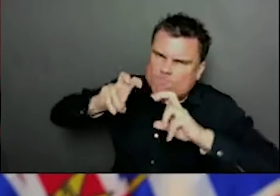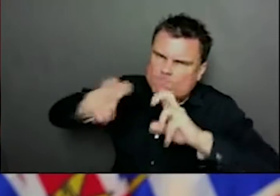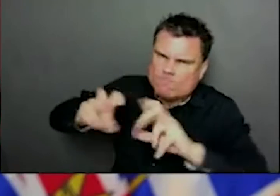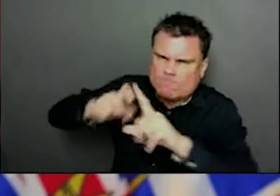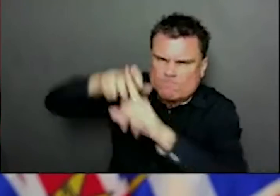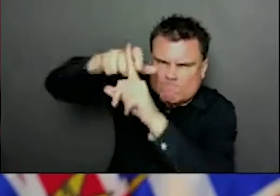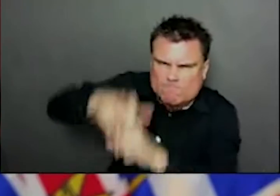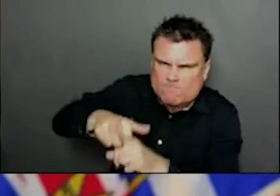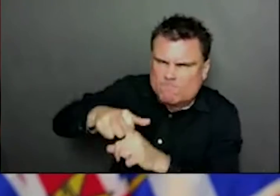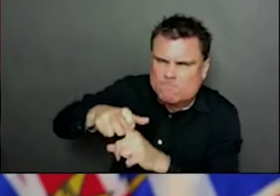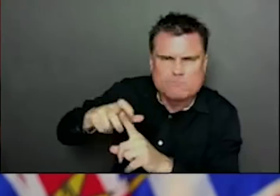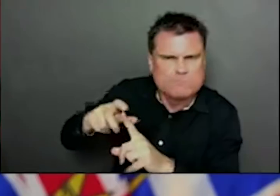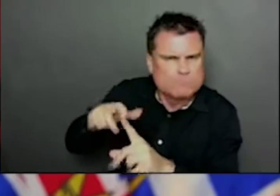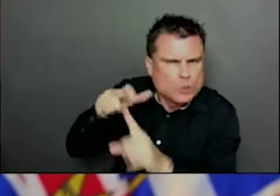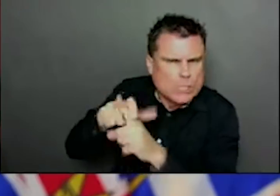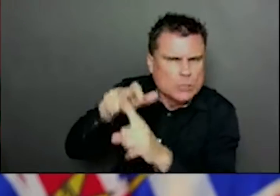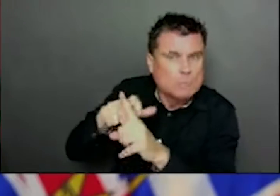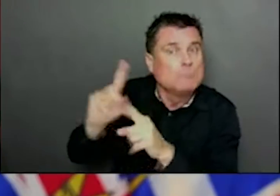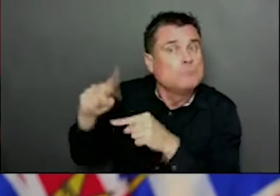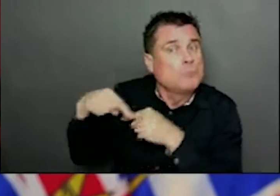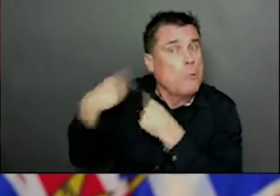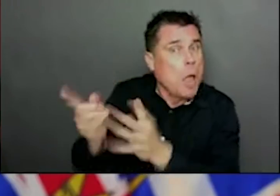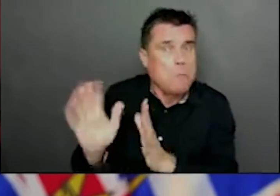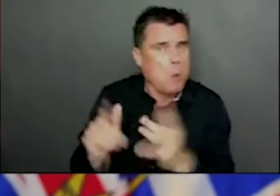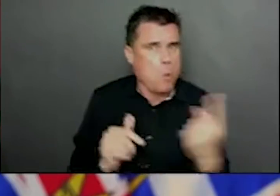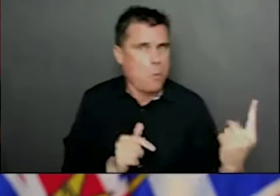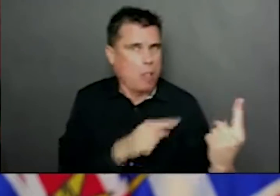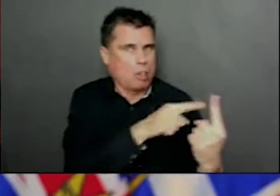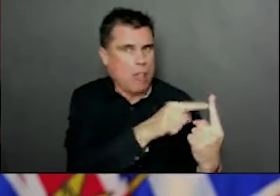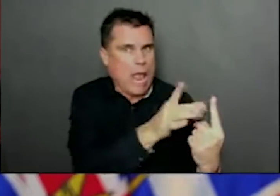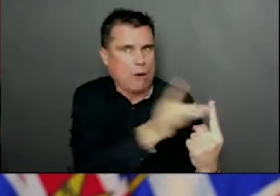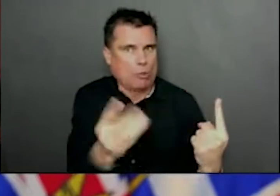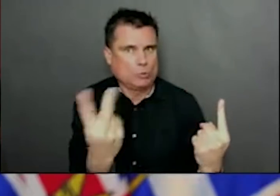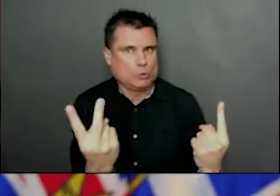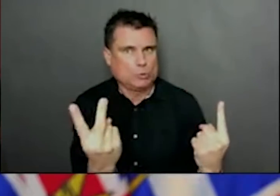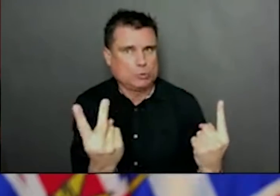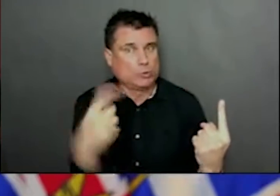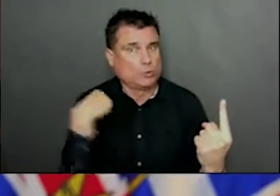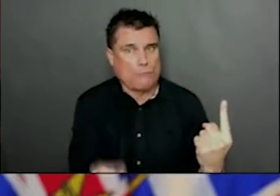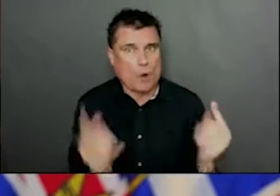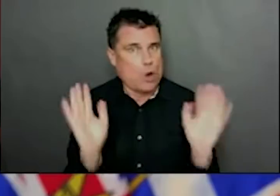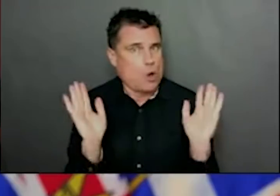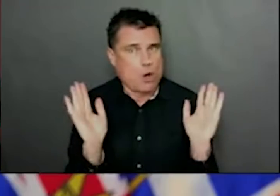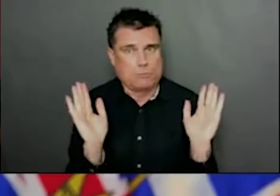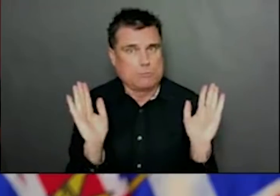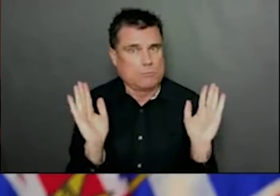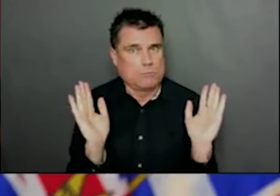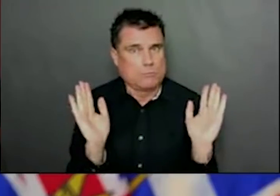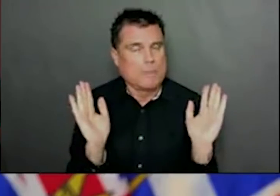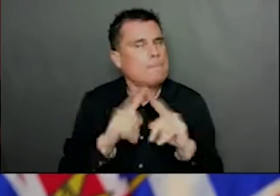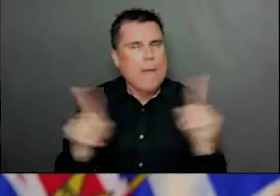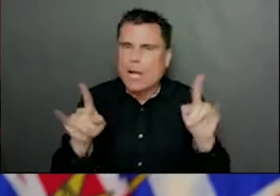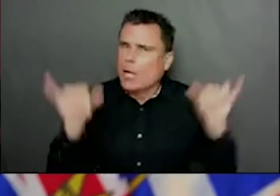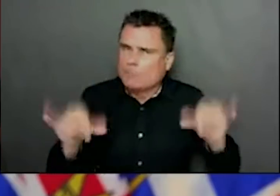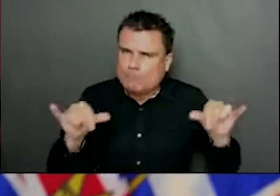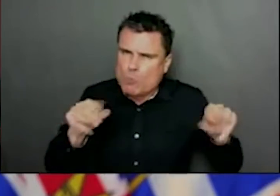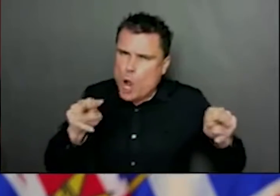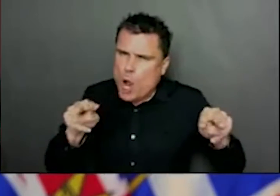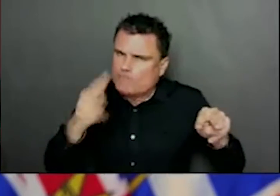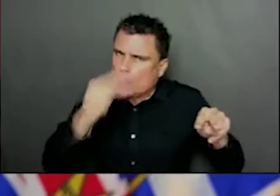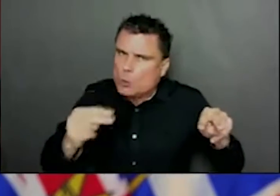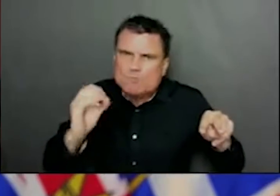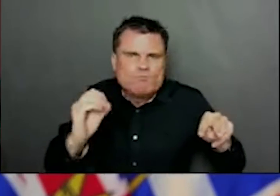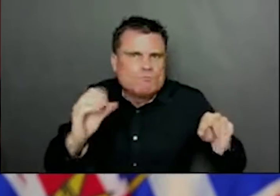other cases in BC with this variant, although we continue to monitor and to test.